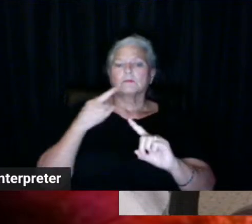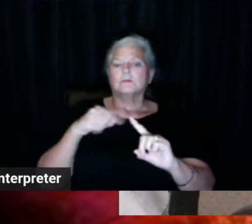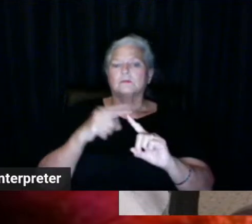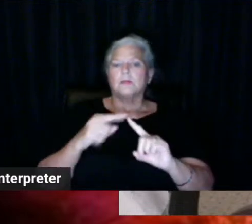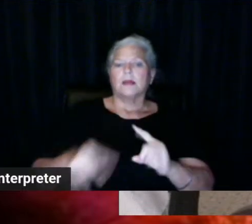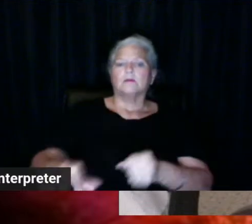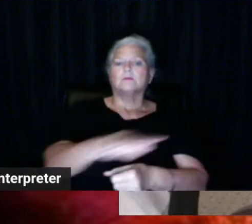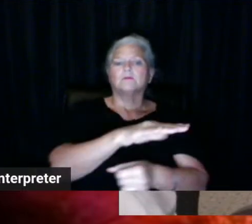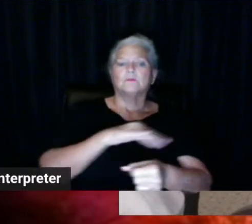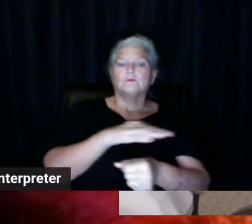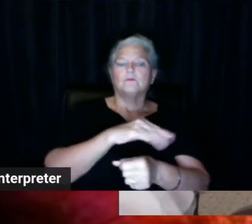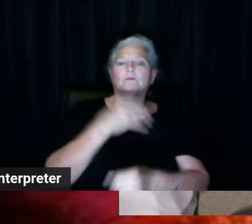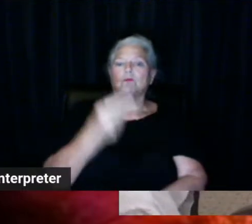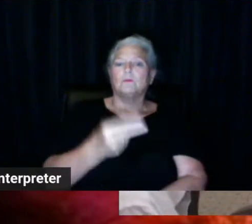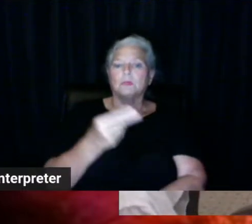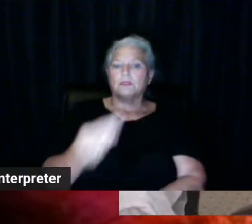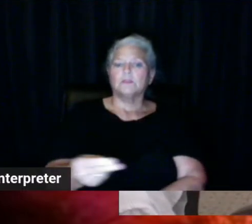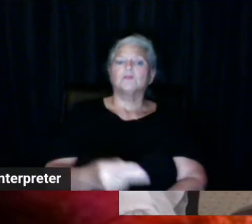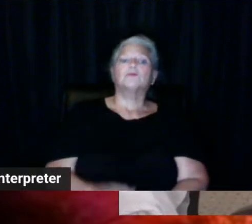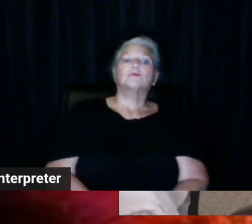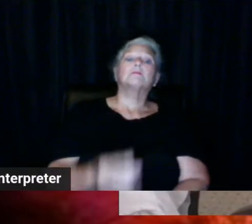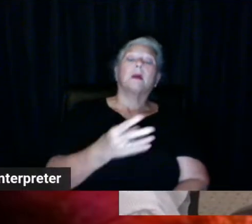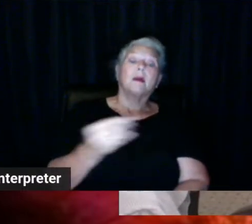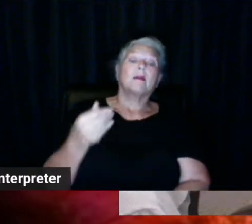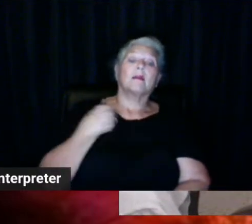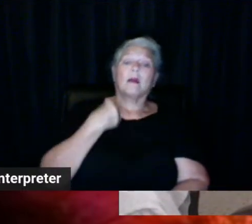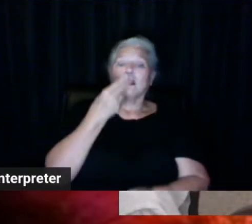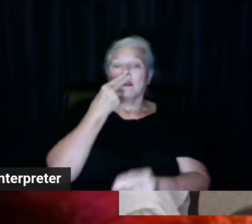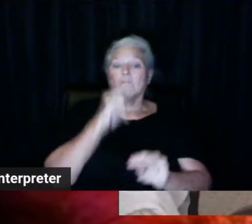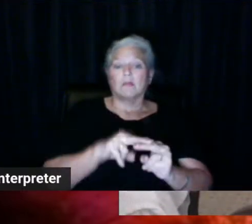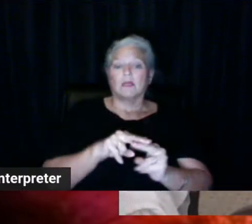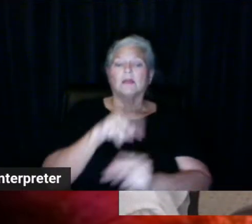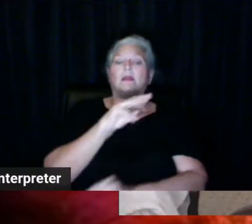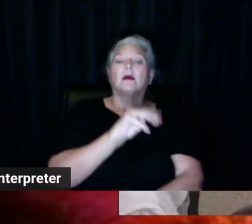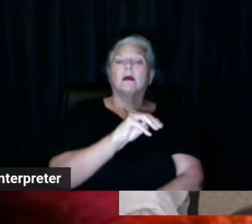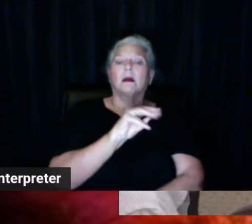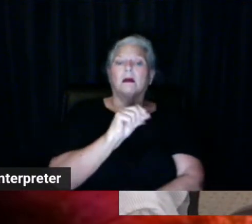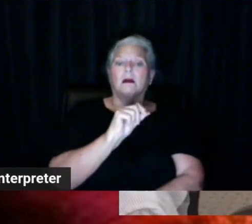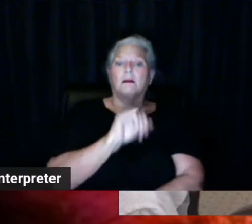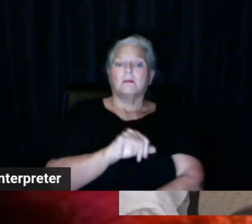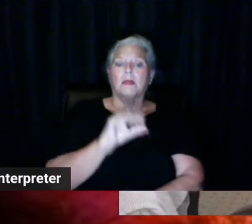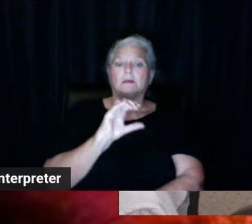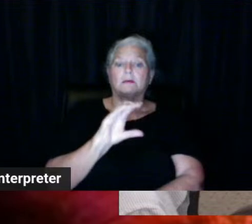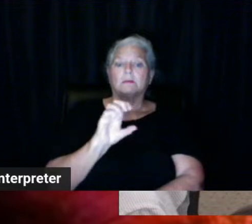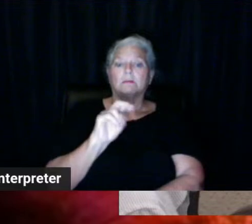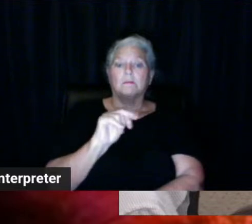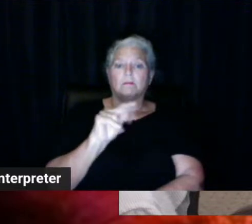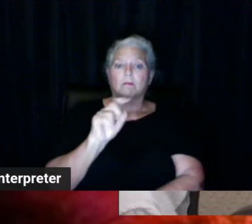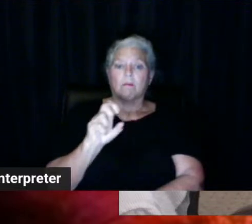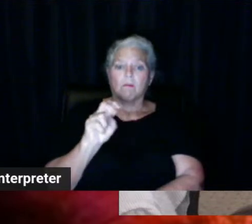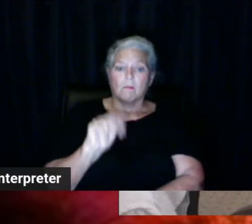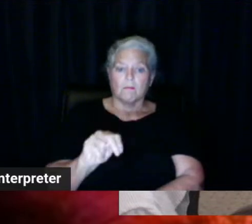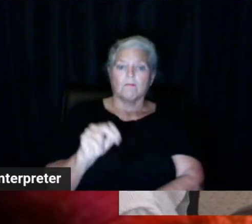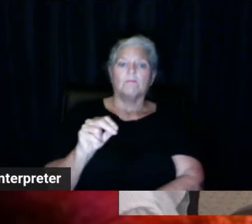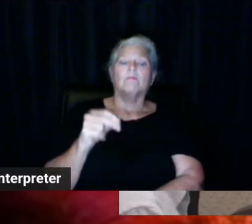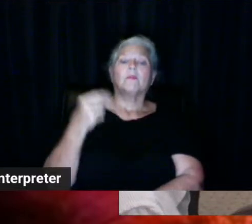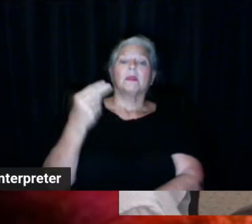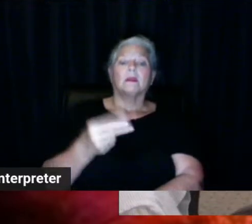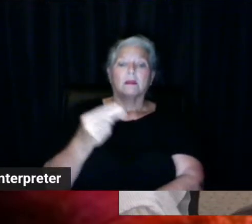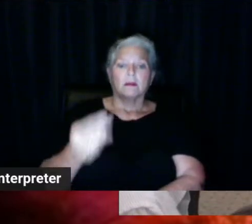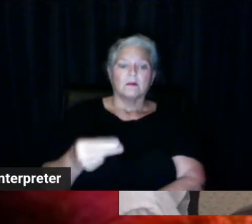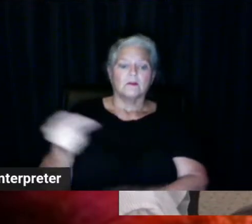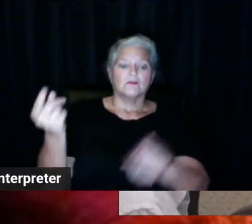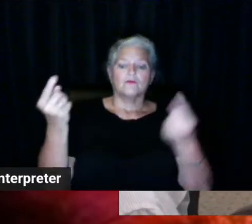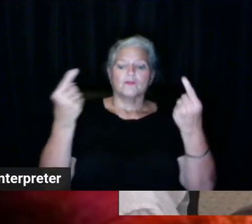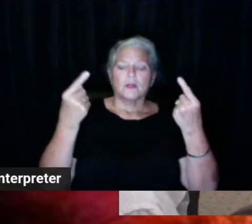and just to have fun. May's Canton Heritage Festival was visited by an estimated 2,500 people from